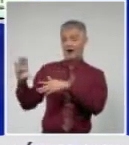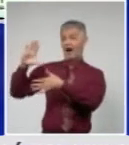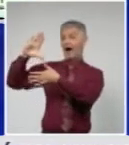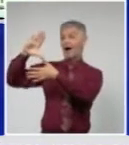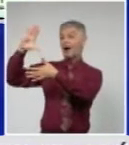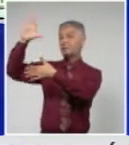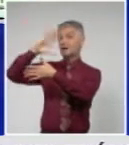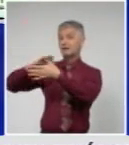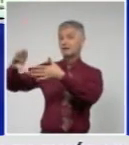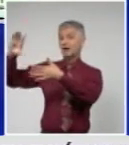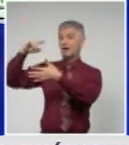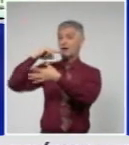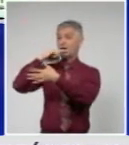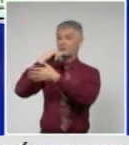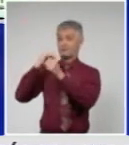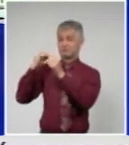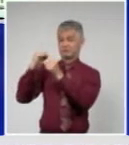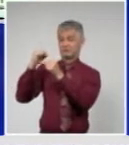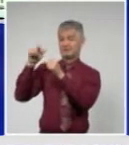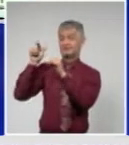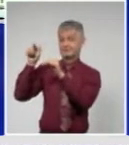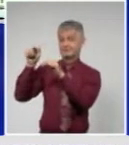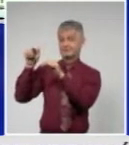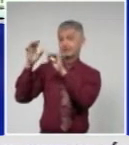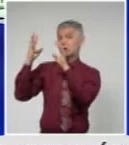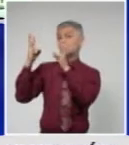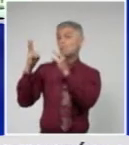1,091,186 cases and